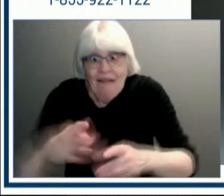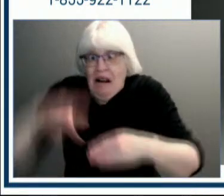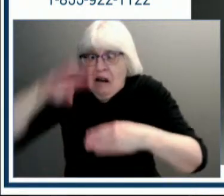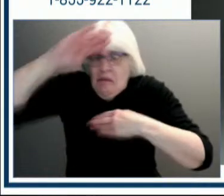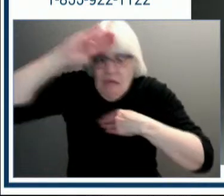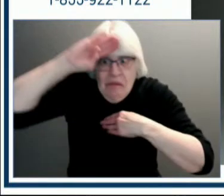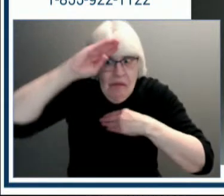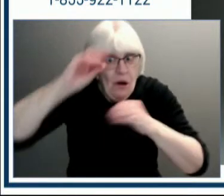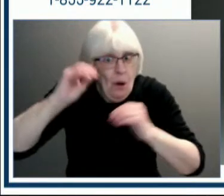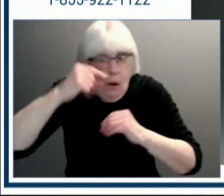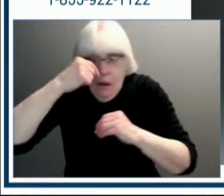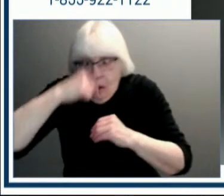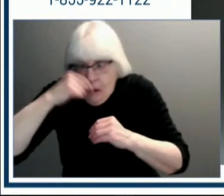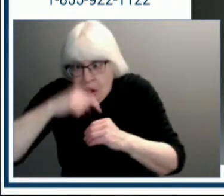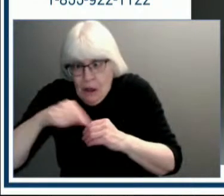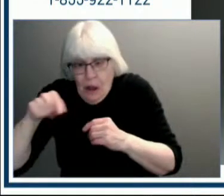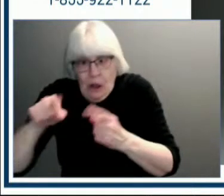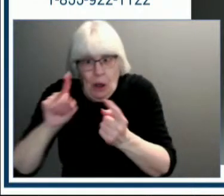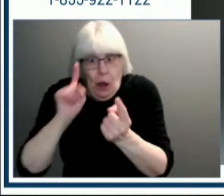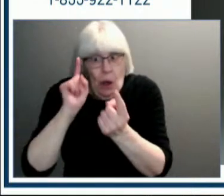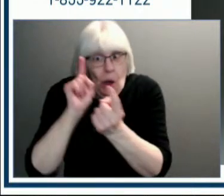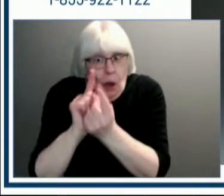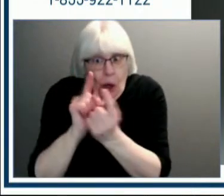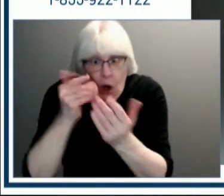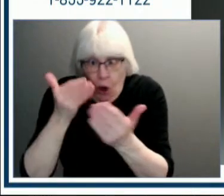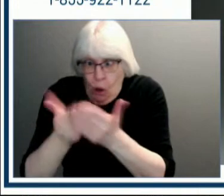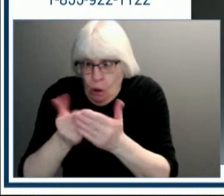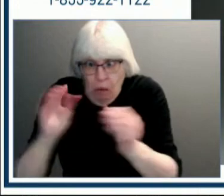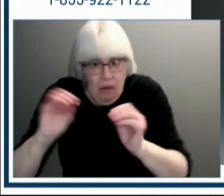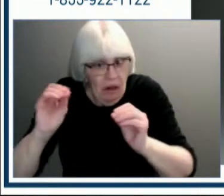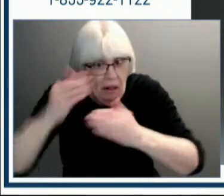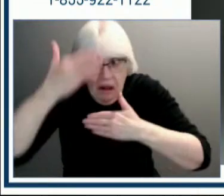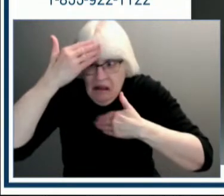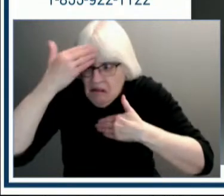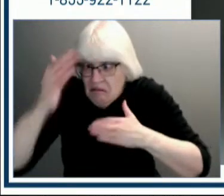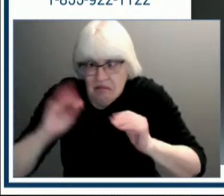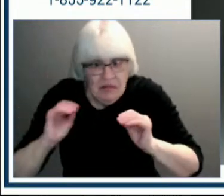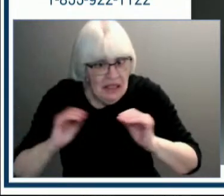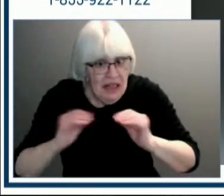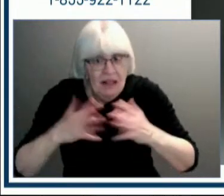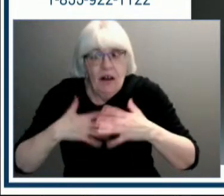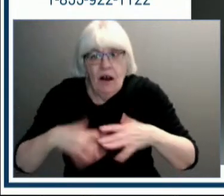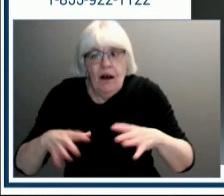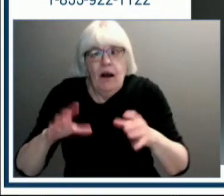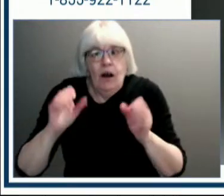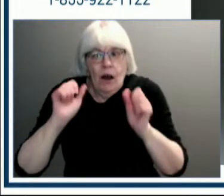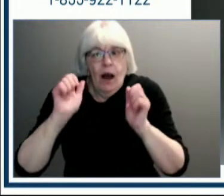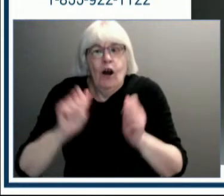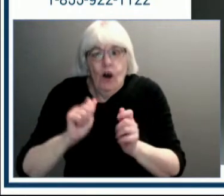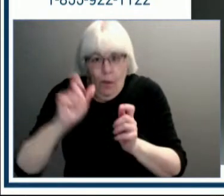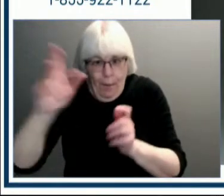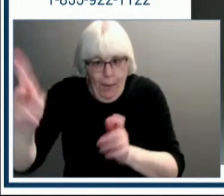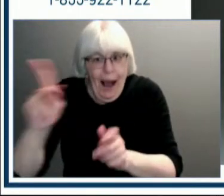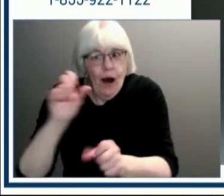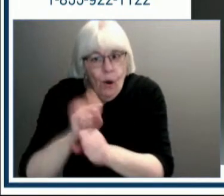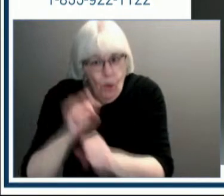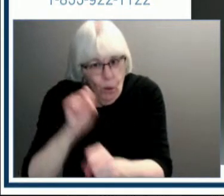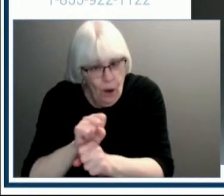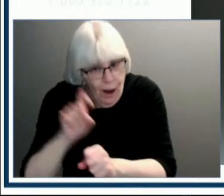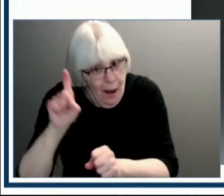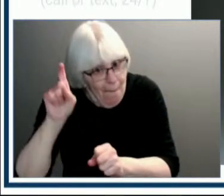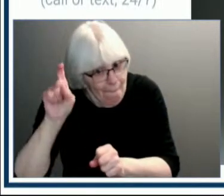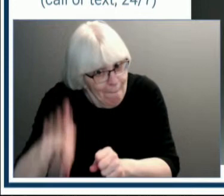now return to work and school while following distancing and masking protocols. That will have a huge